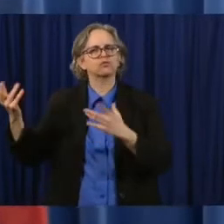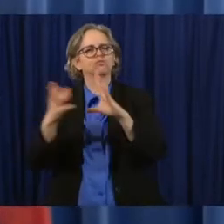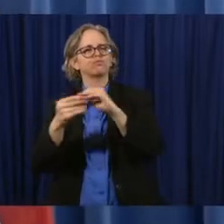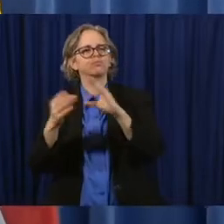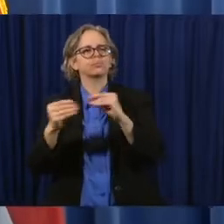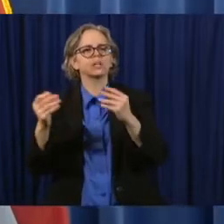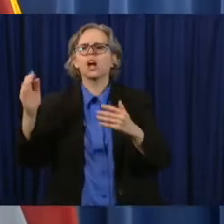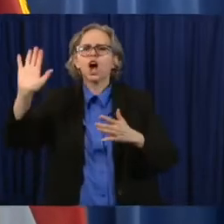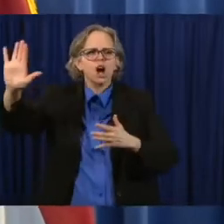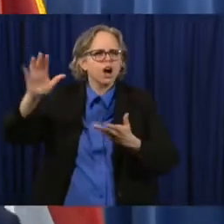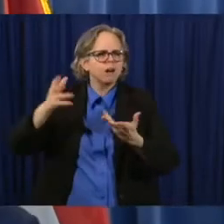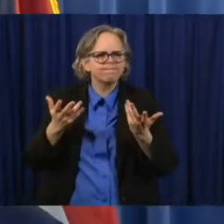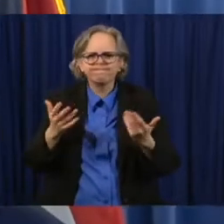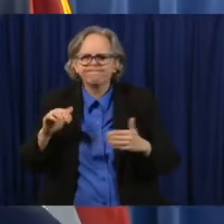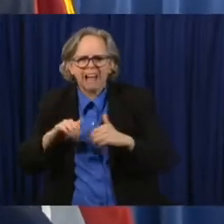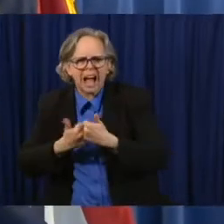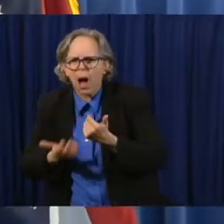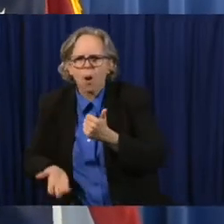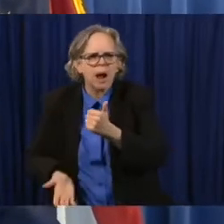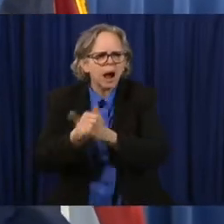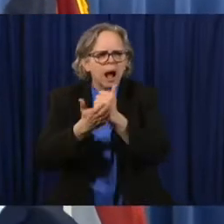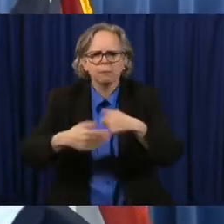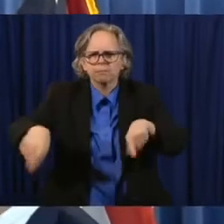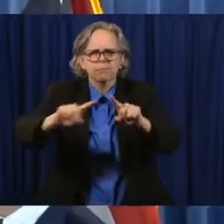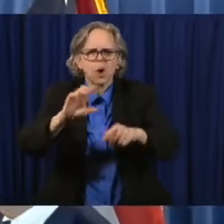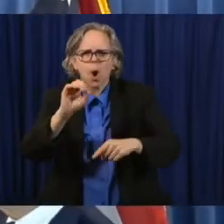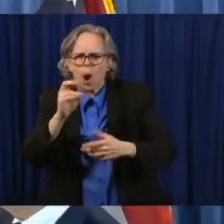get through this time. Director?